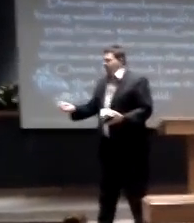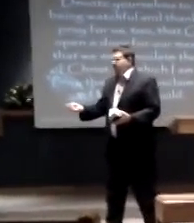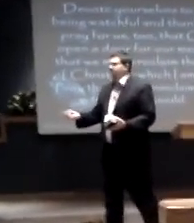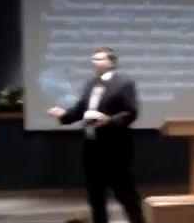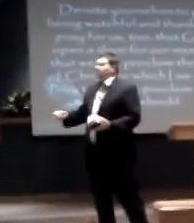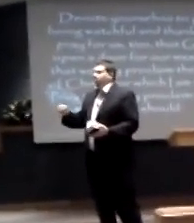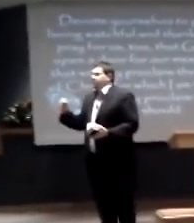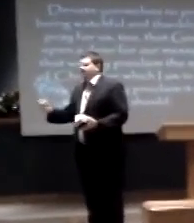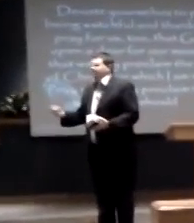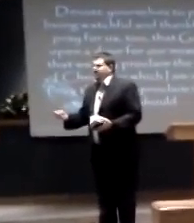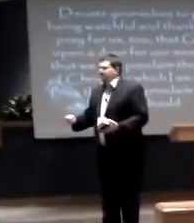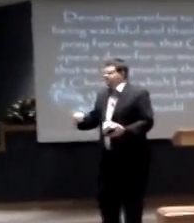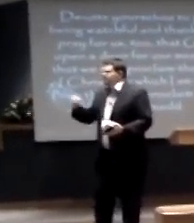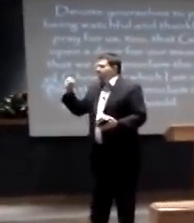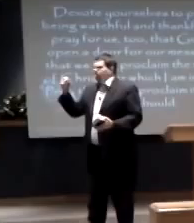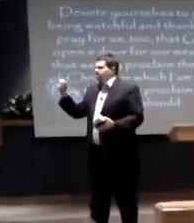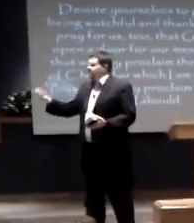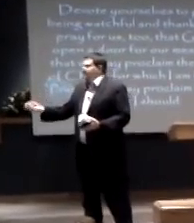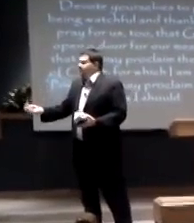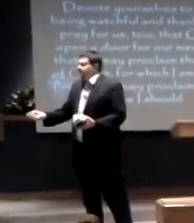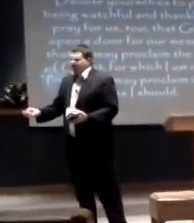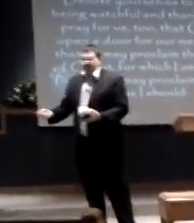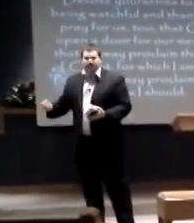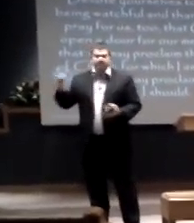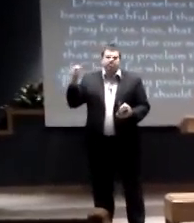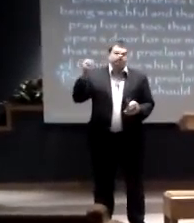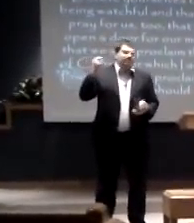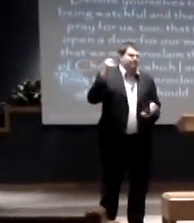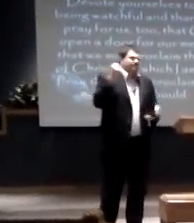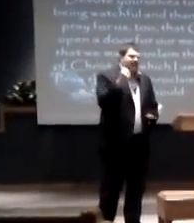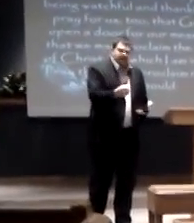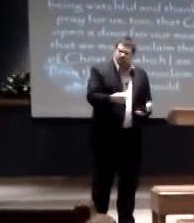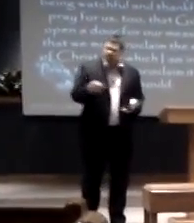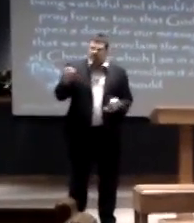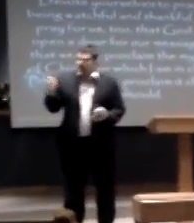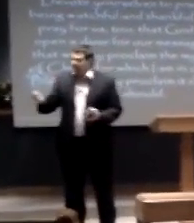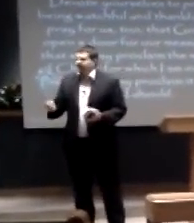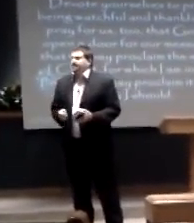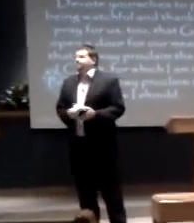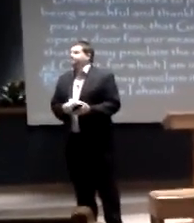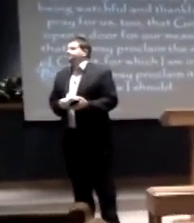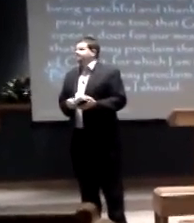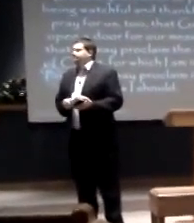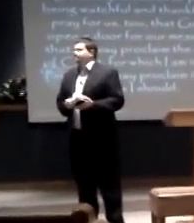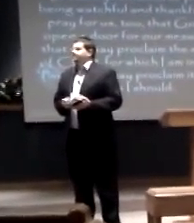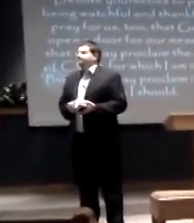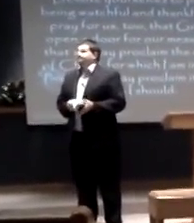about Russian or Chinese or some other thing when it should be as natural as breathing.